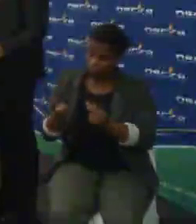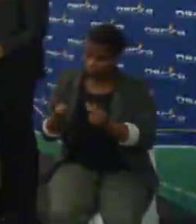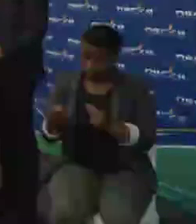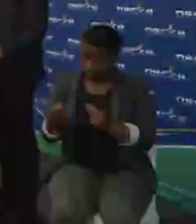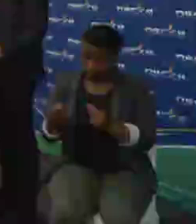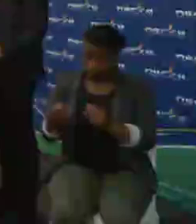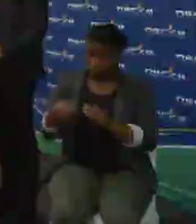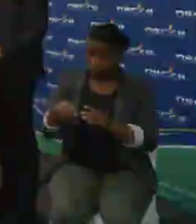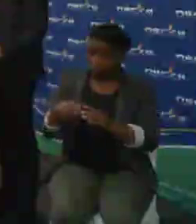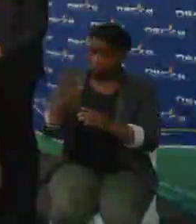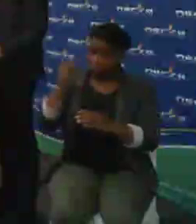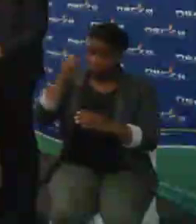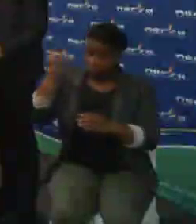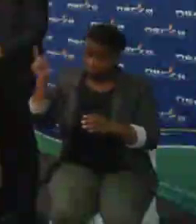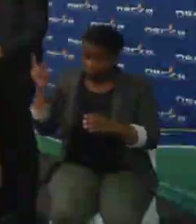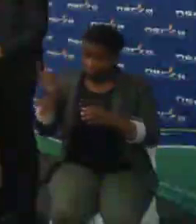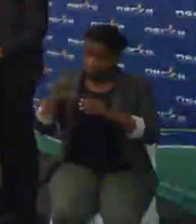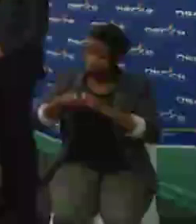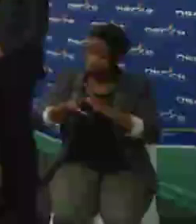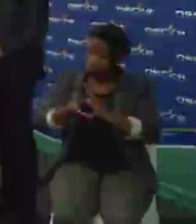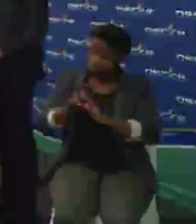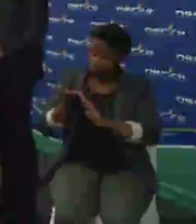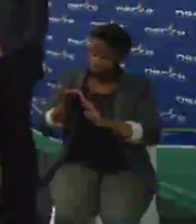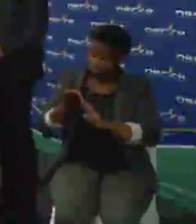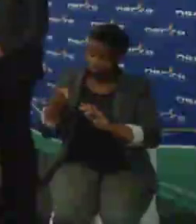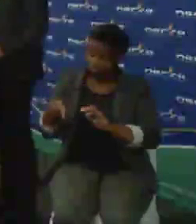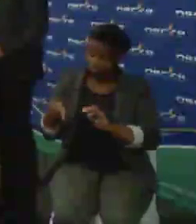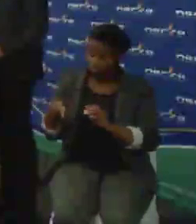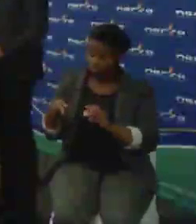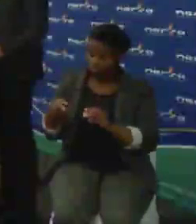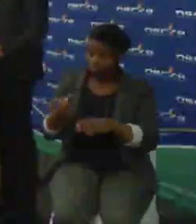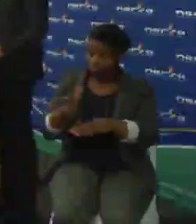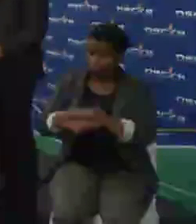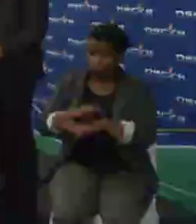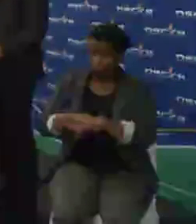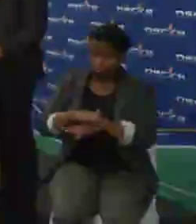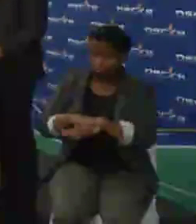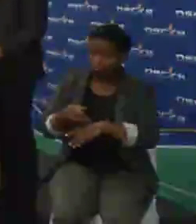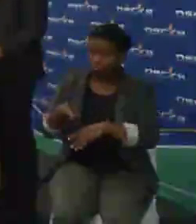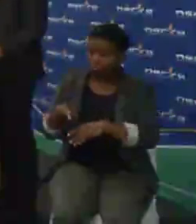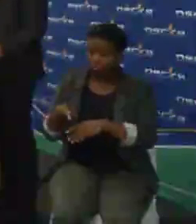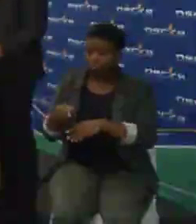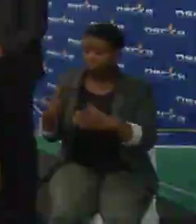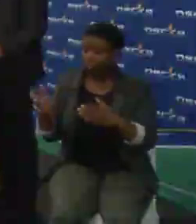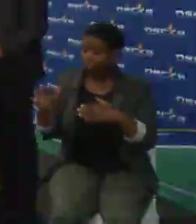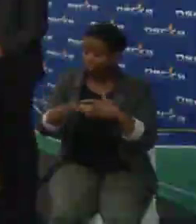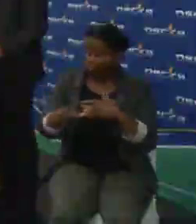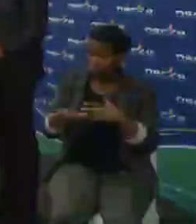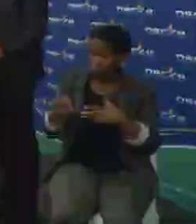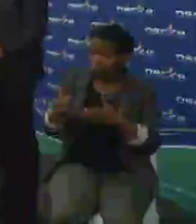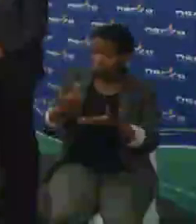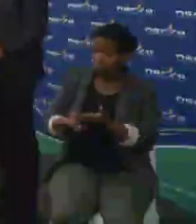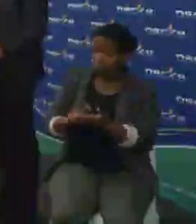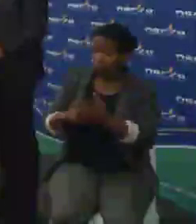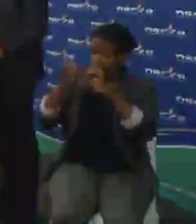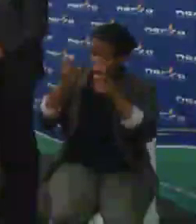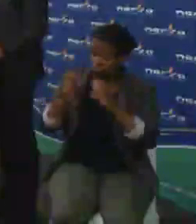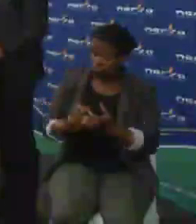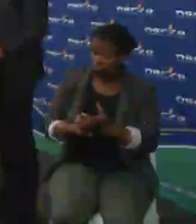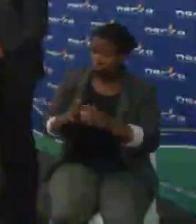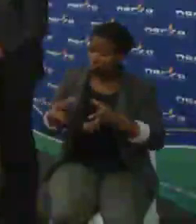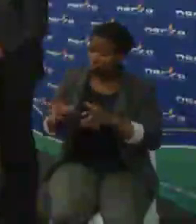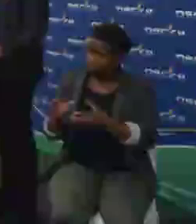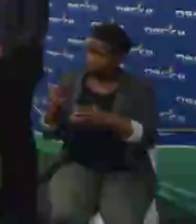to avoid dependence on Eskom's electricity provision, and indeed, more ways of doing so. The demand for electricity is a function